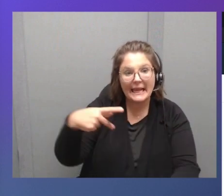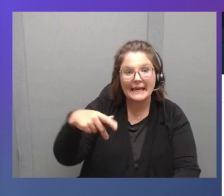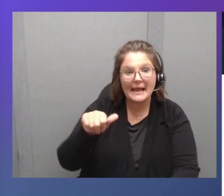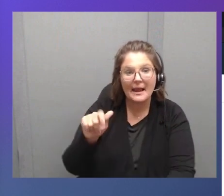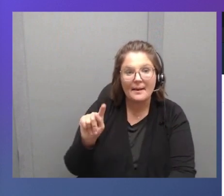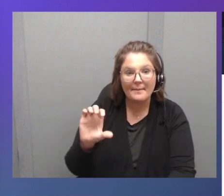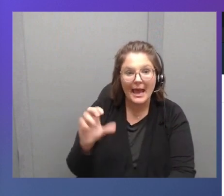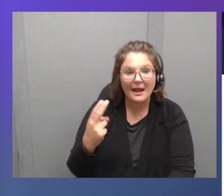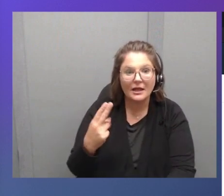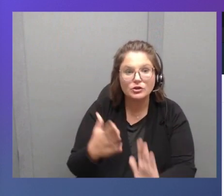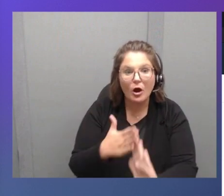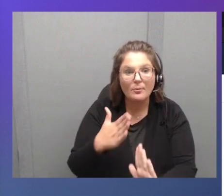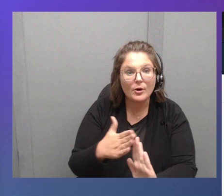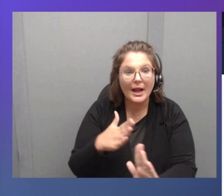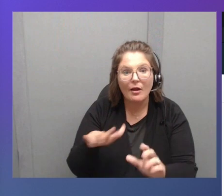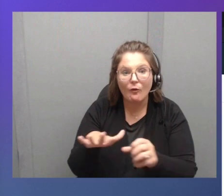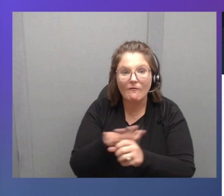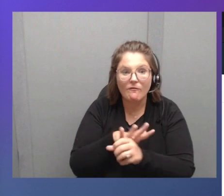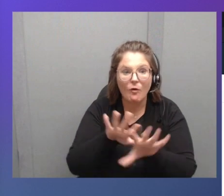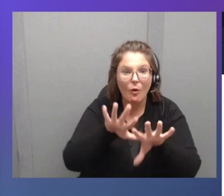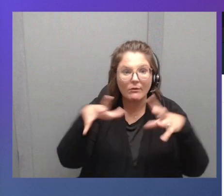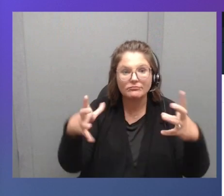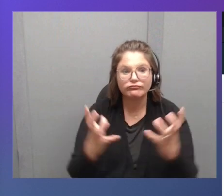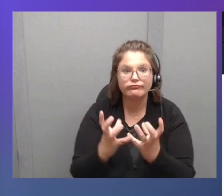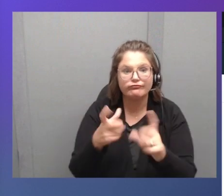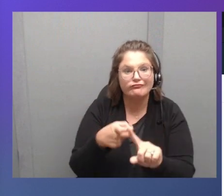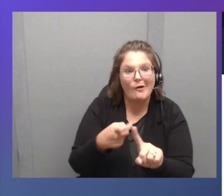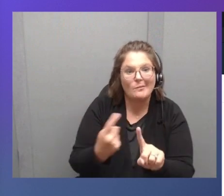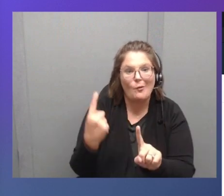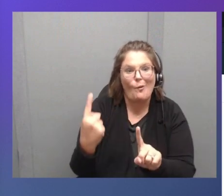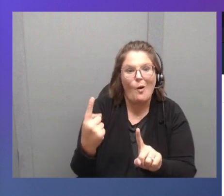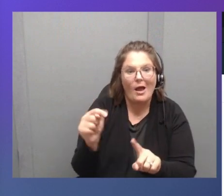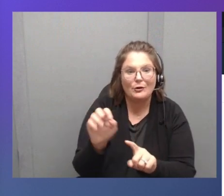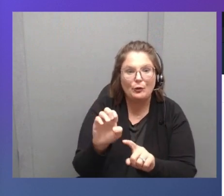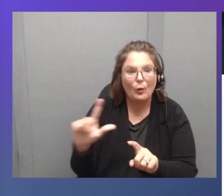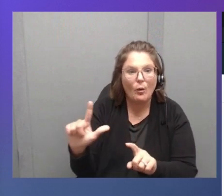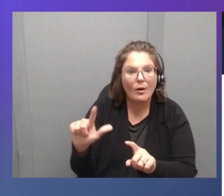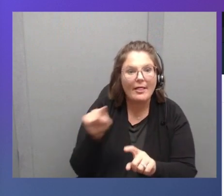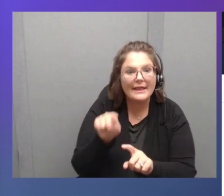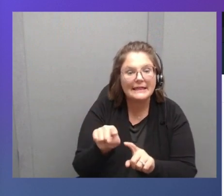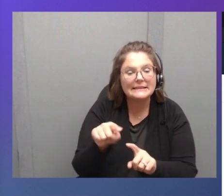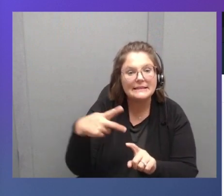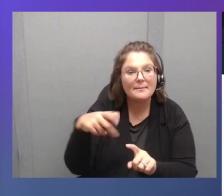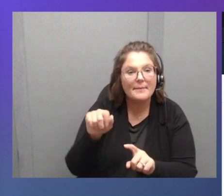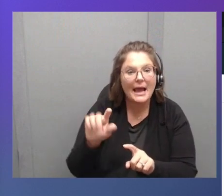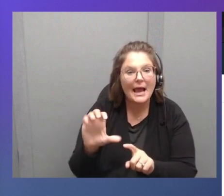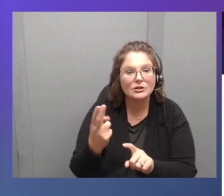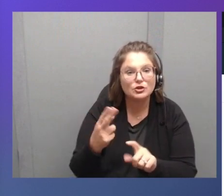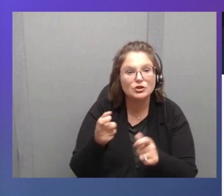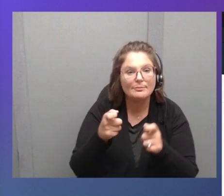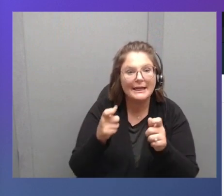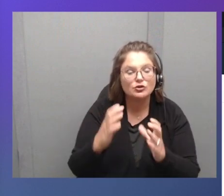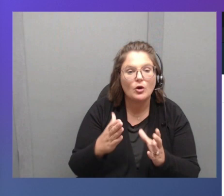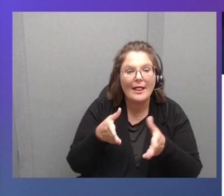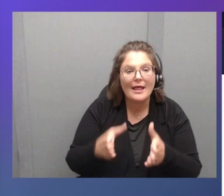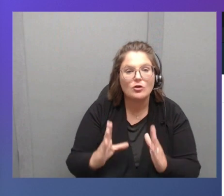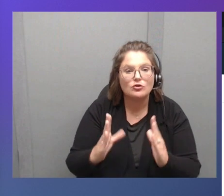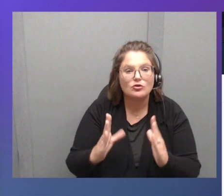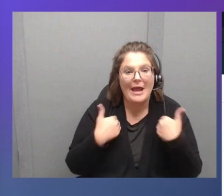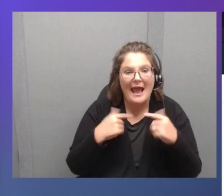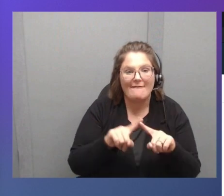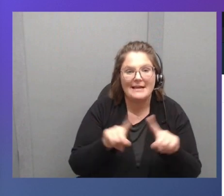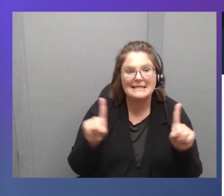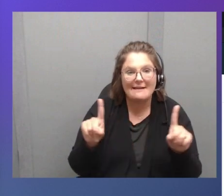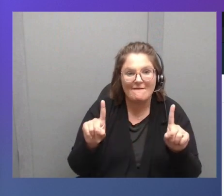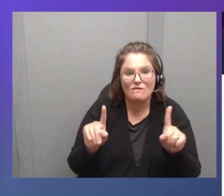operate your entire estate all from this one tool. And Patch Manager allows you to have different baselines for different tiers